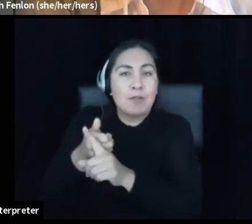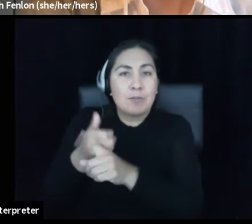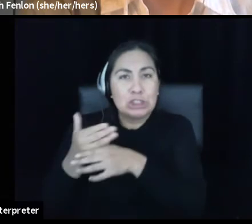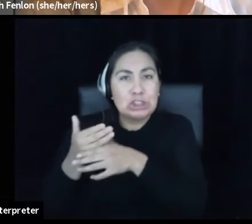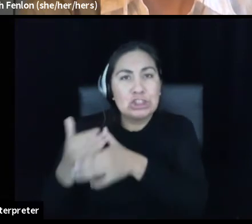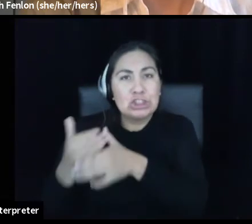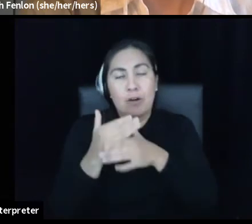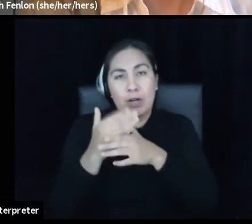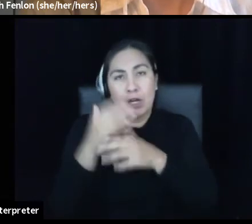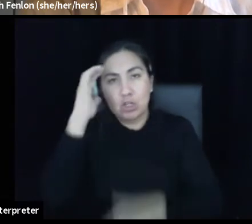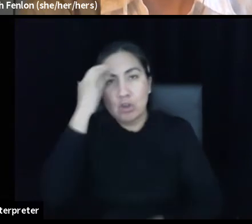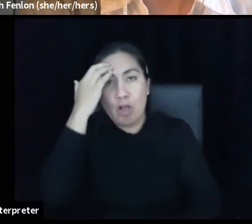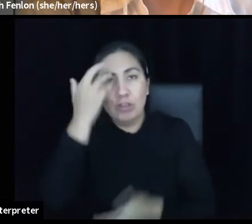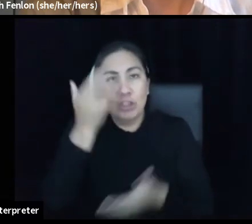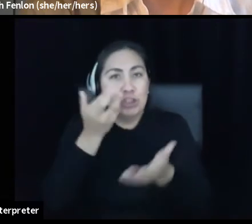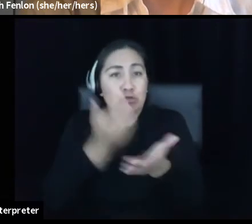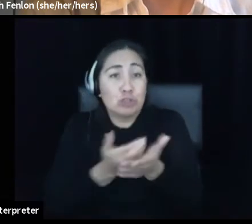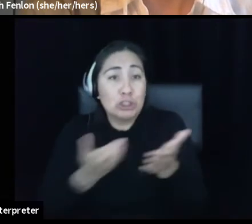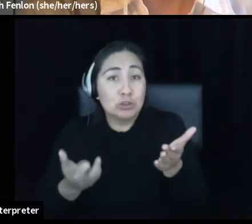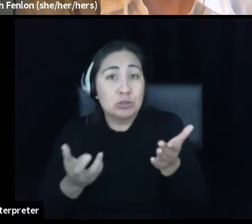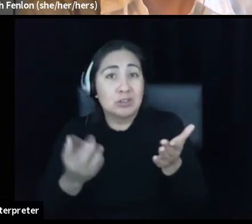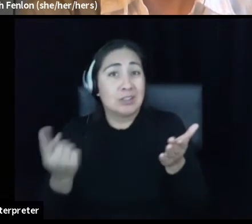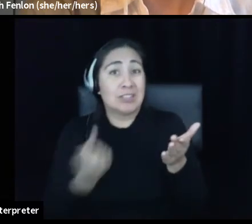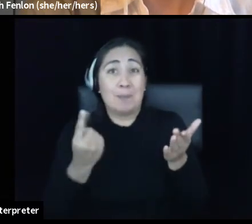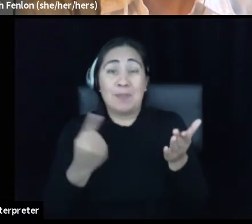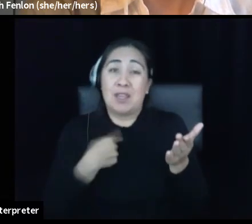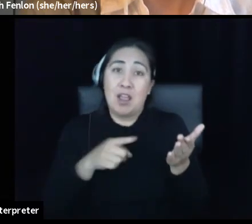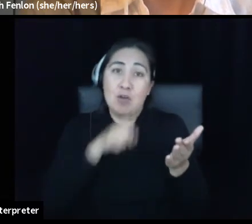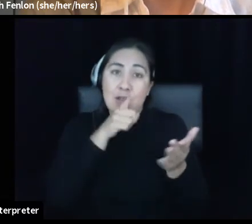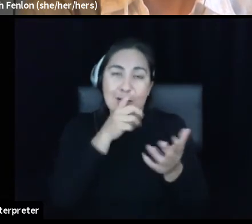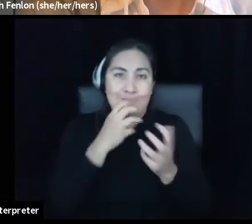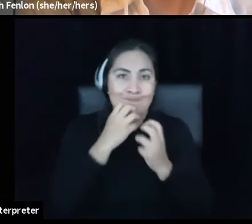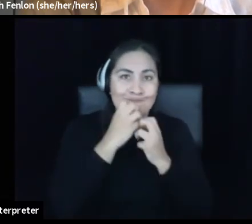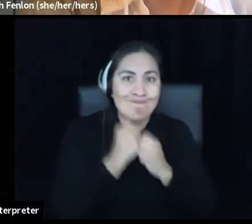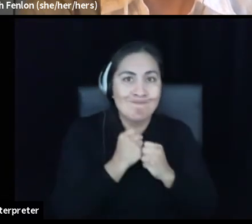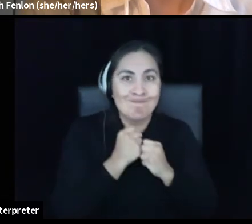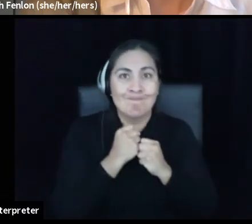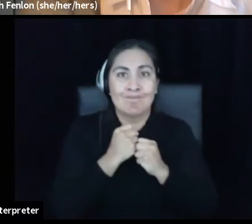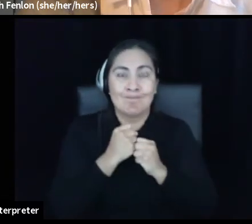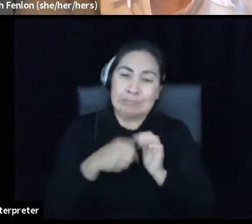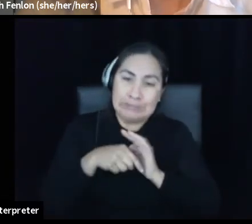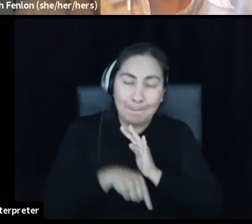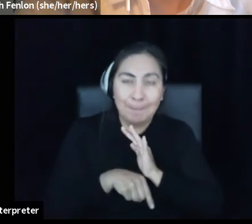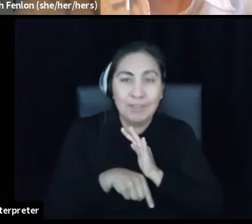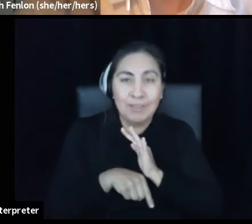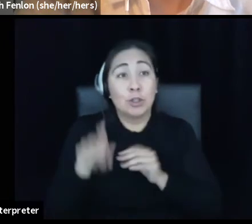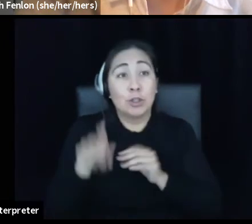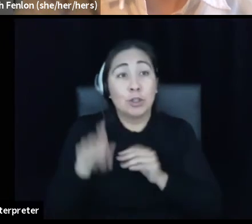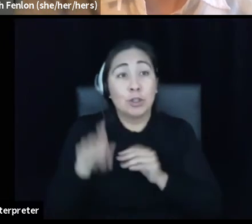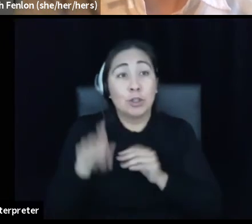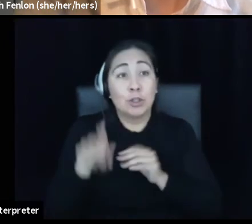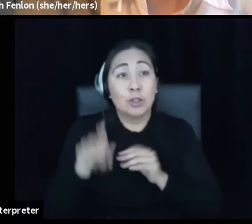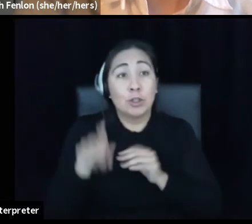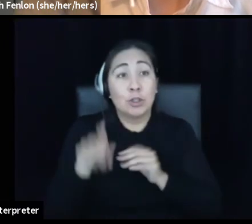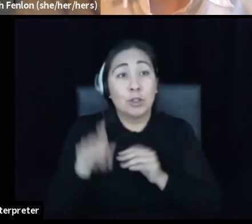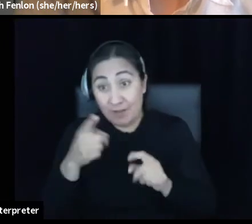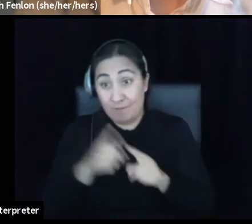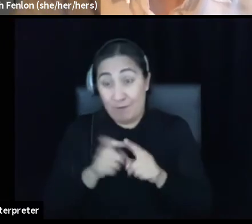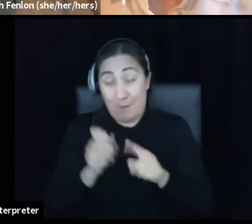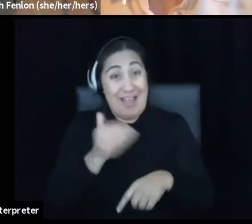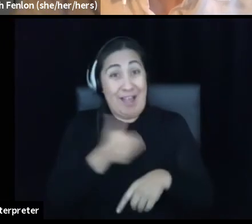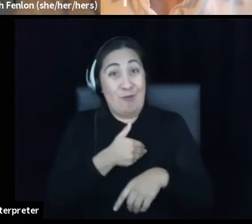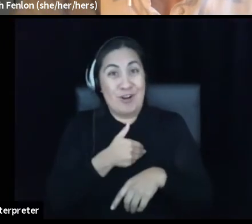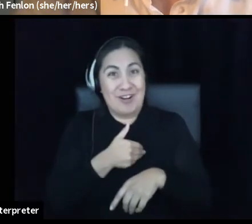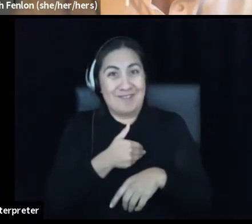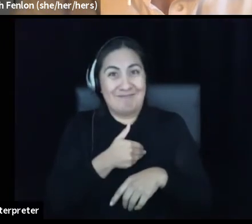resources. It's something that I care really deeply about, as I'm sure you can glean from this time that we've spent